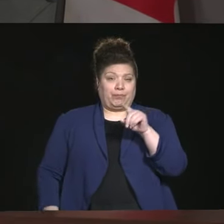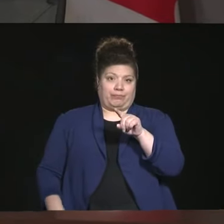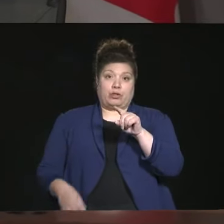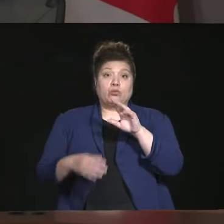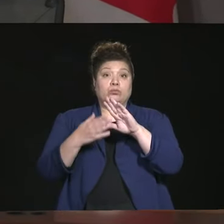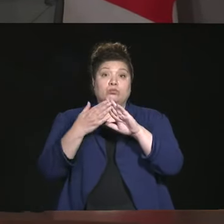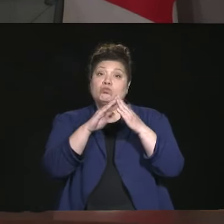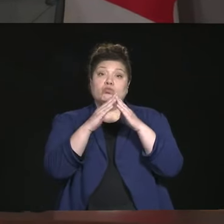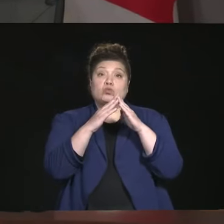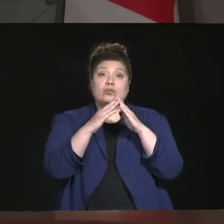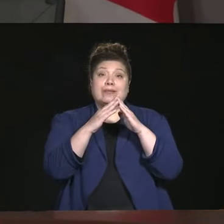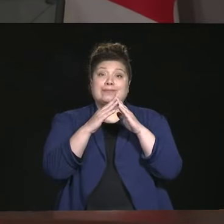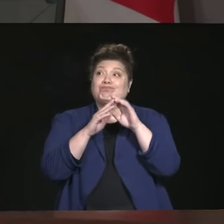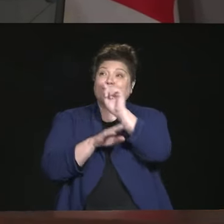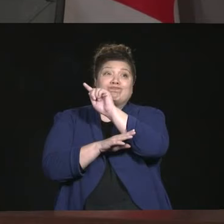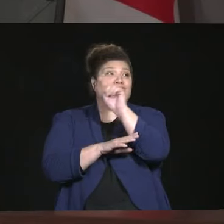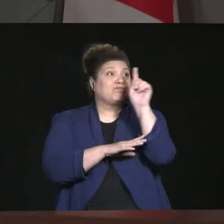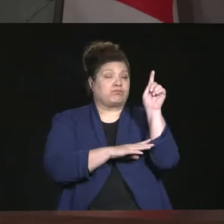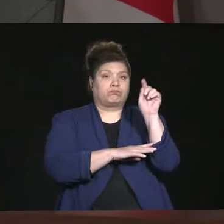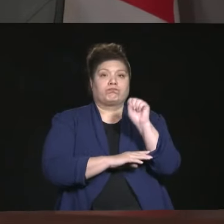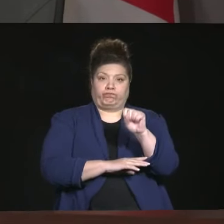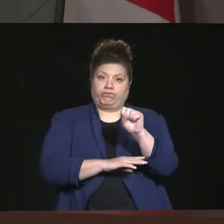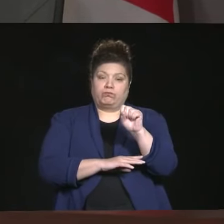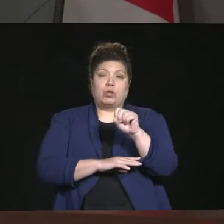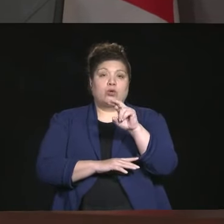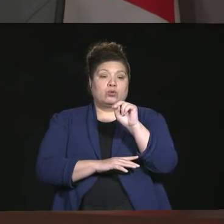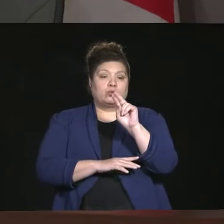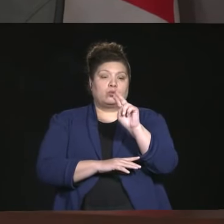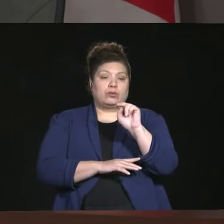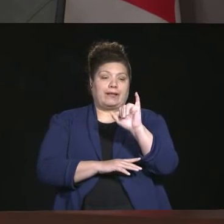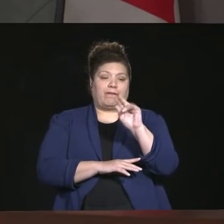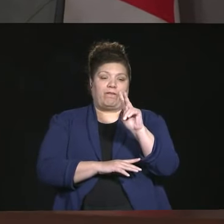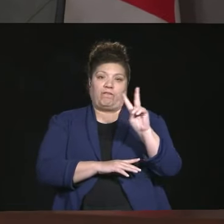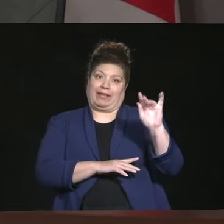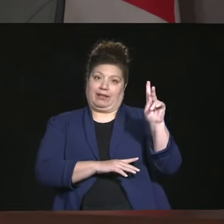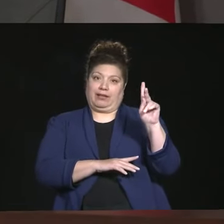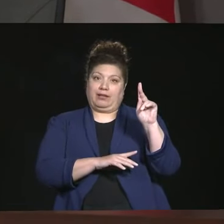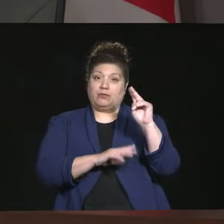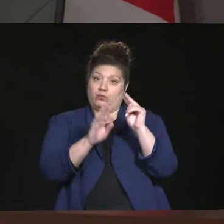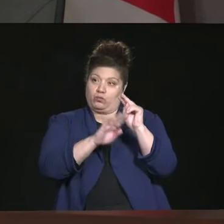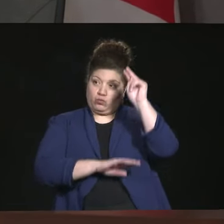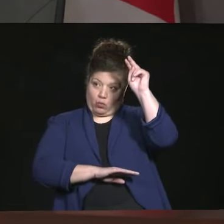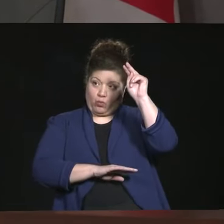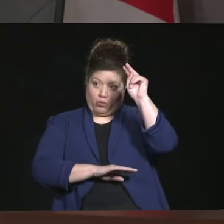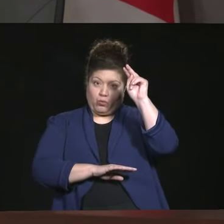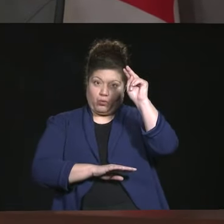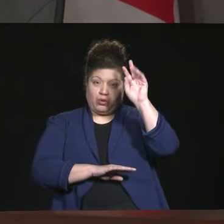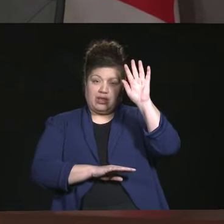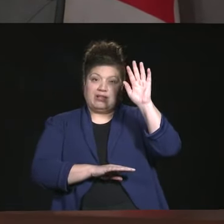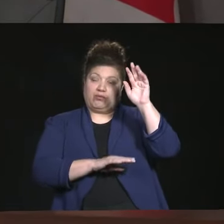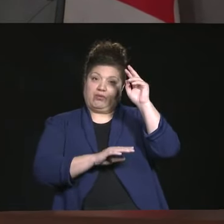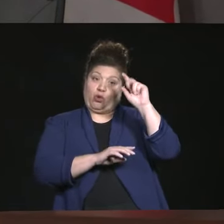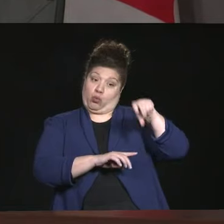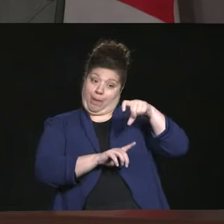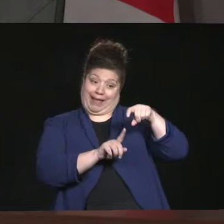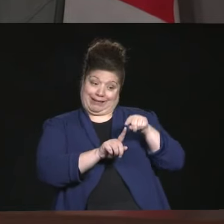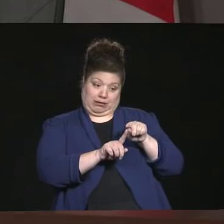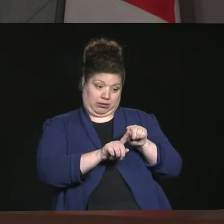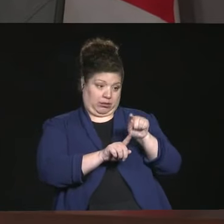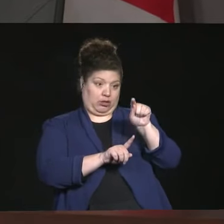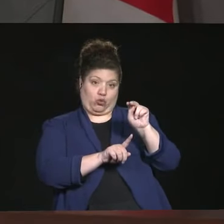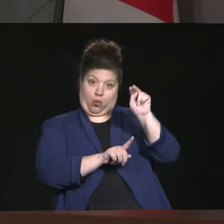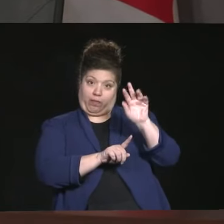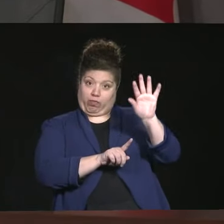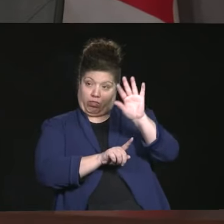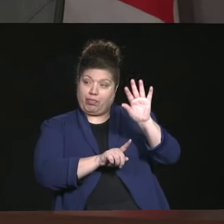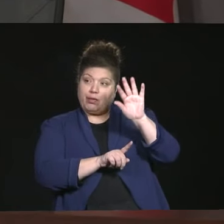yesterday that Nunavik, which is in the northern aspects of Quebec, had experienced their